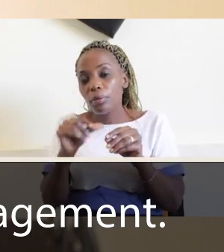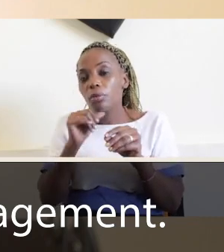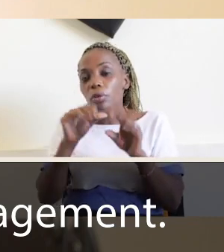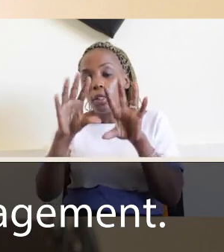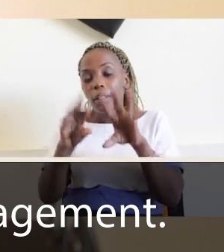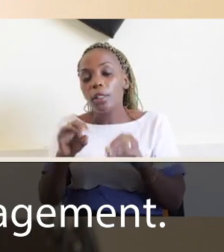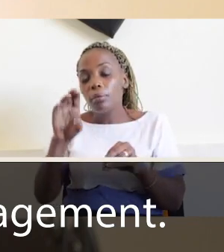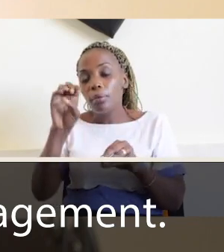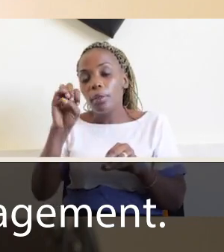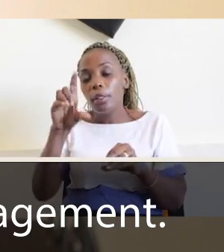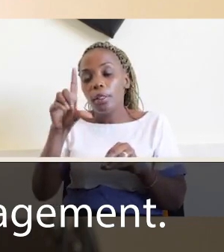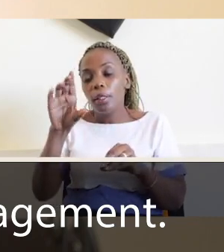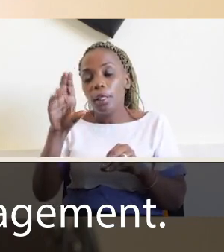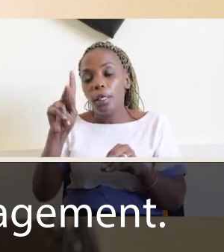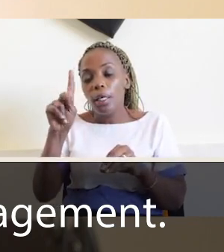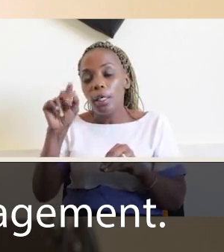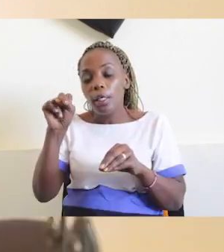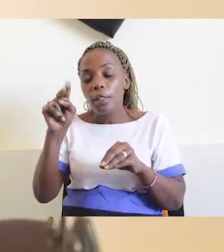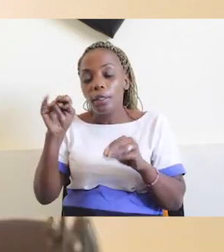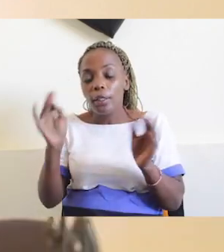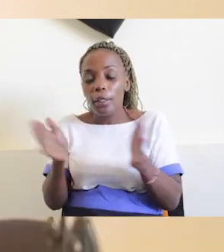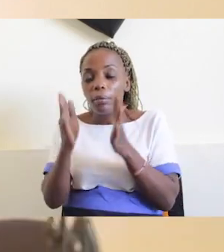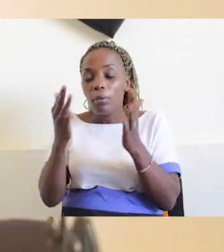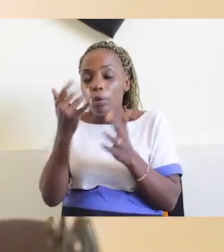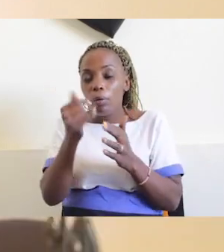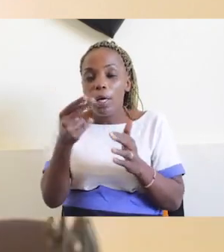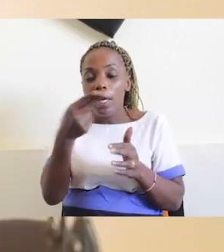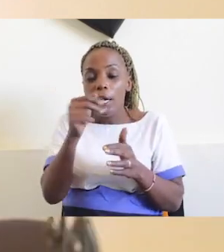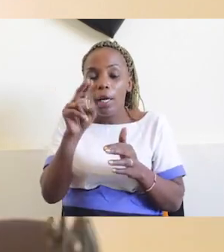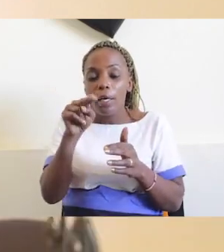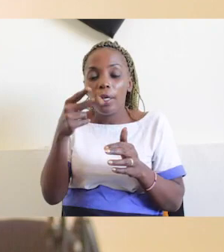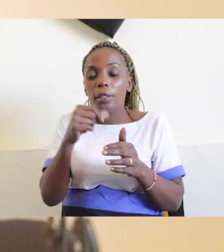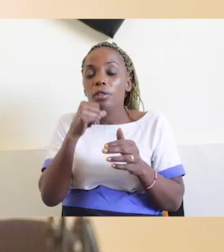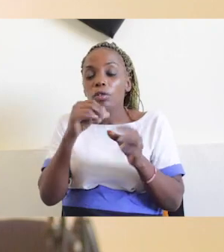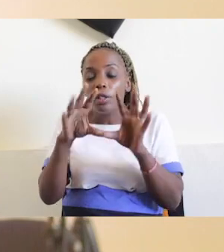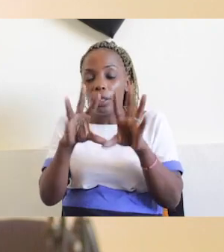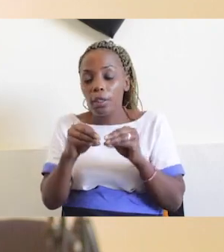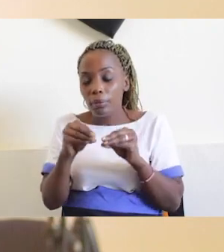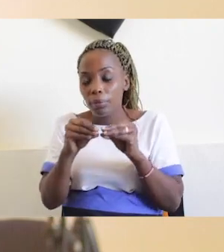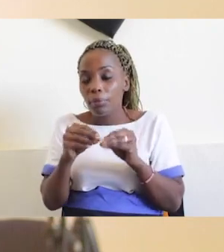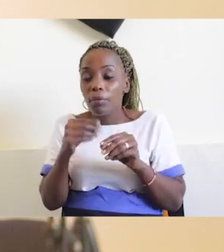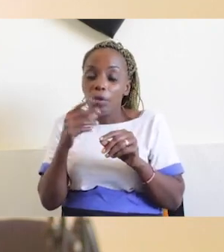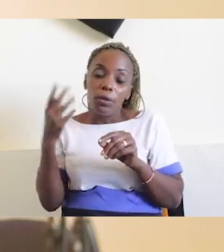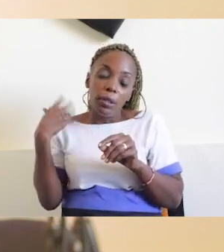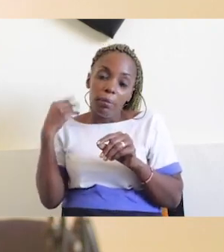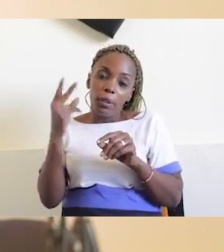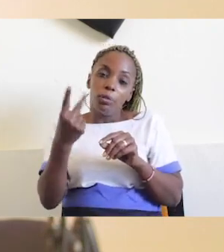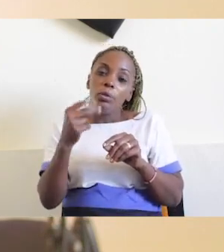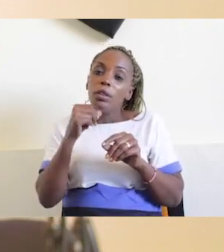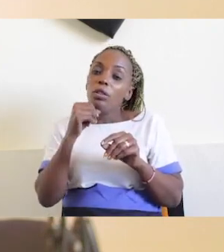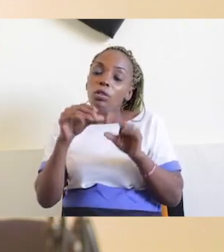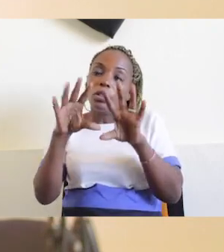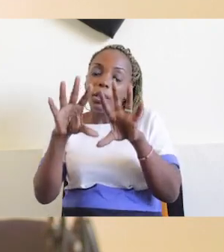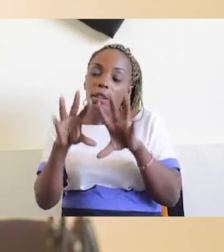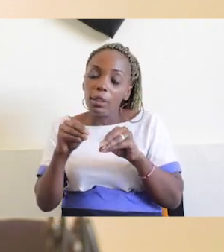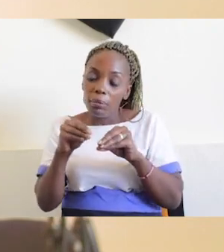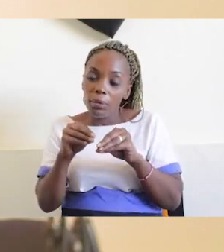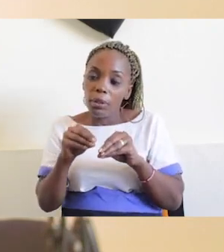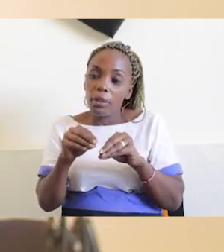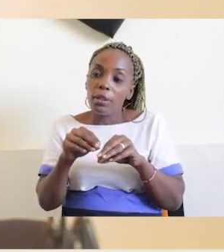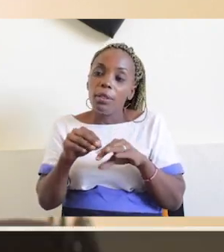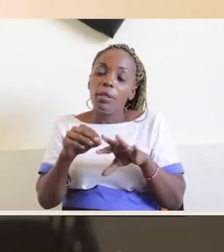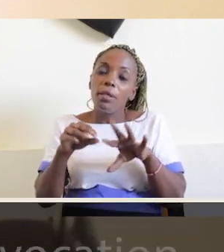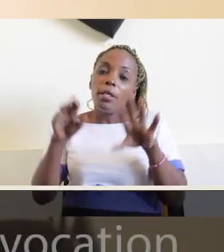Elkanah's encouragement, because Hannah did not settle. The second point is, she did not give in to Penina's